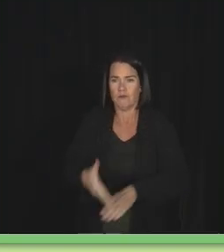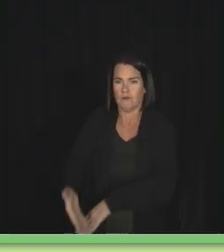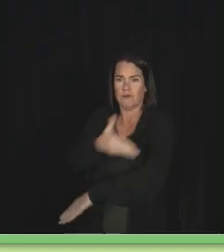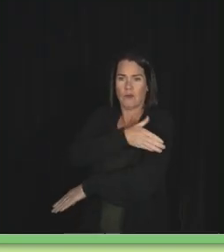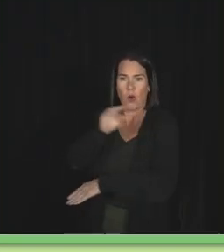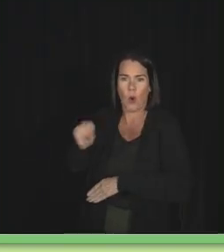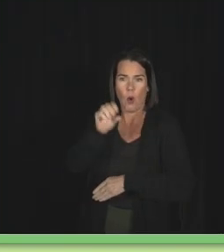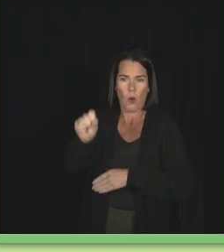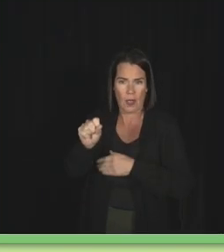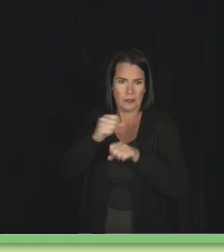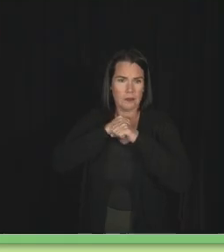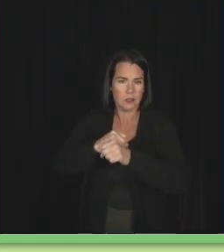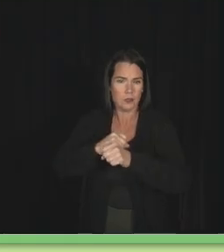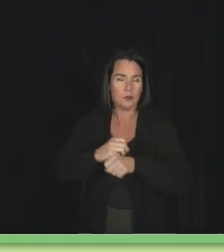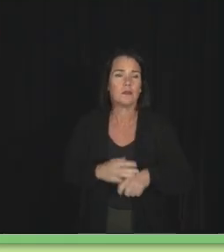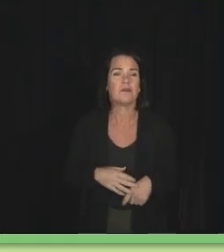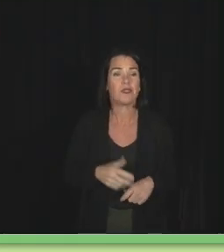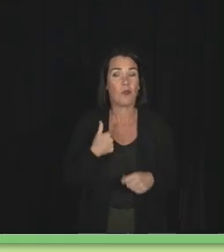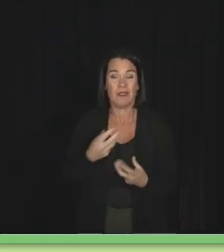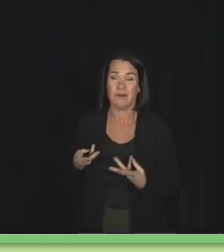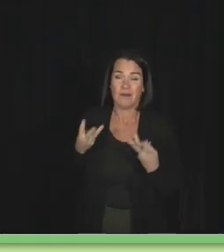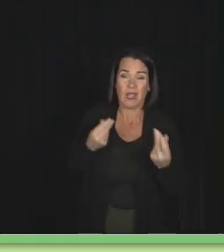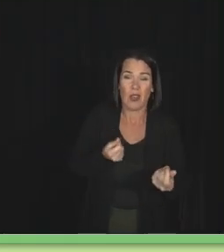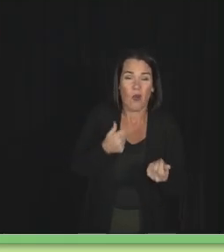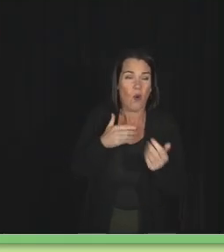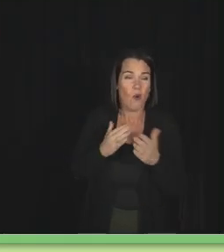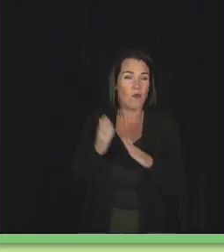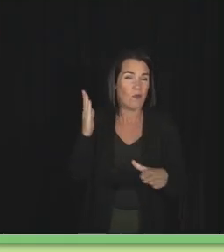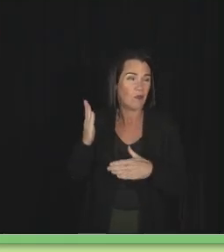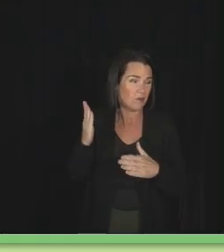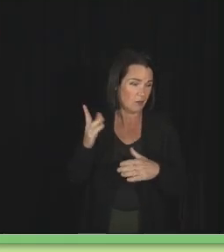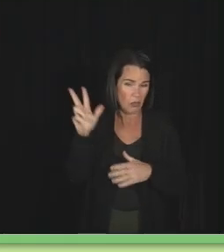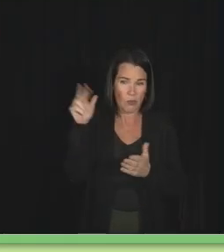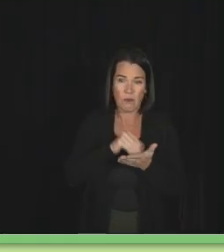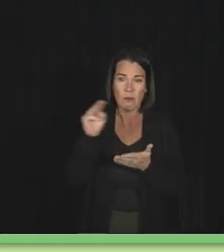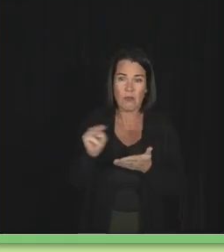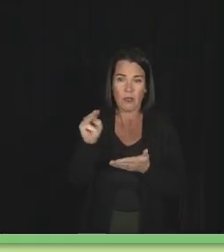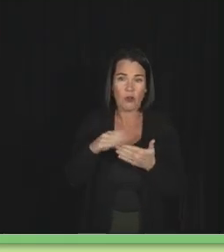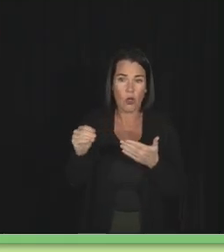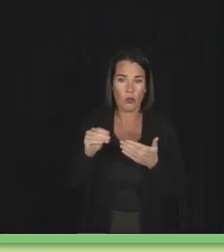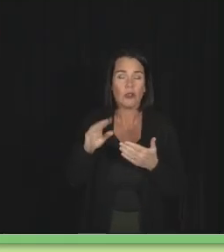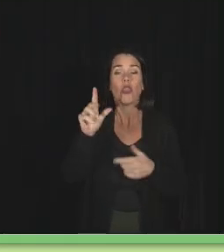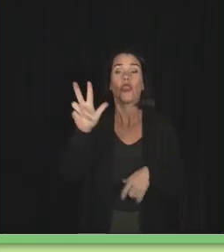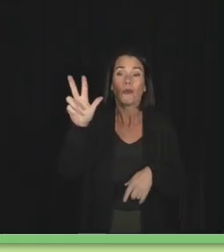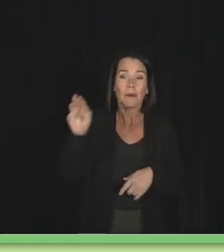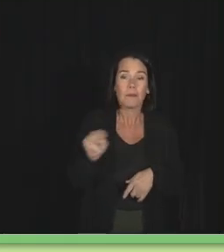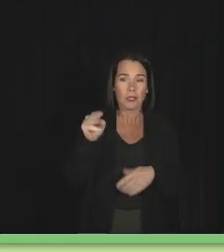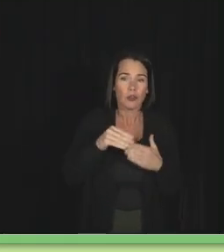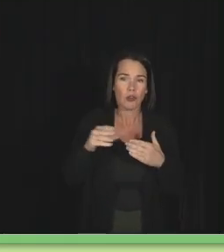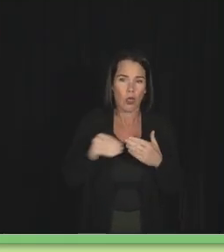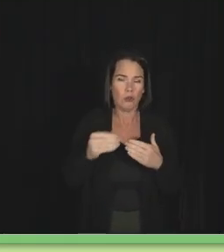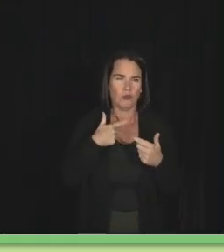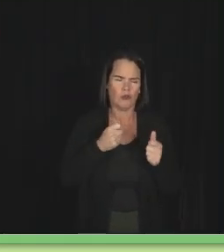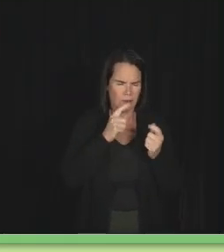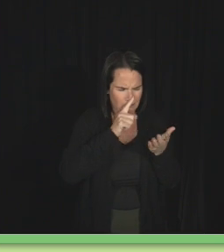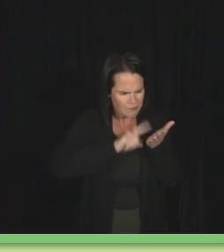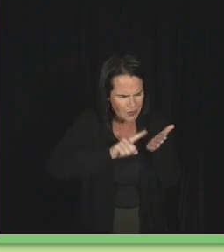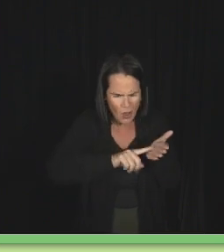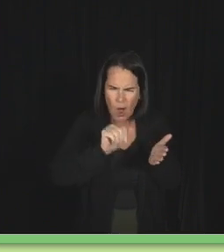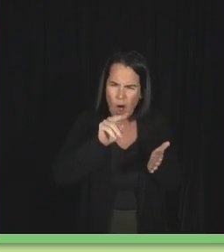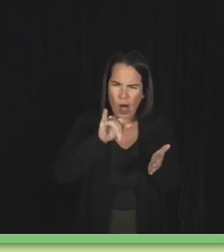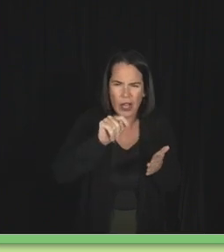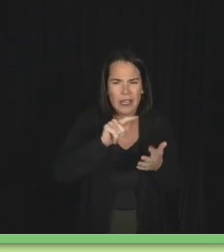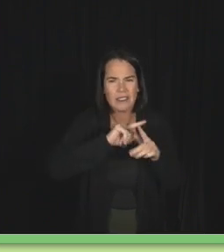projects. We spent over $3 million over the last handful of years improving security in our projects with audits and other cool